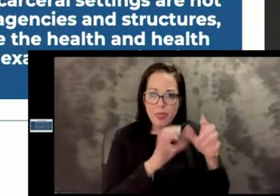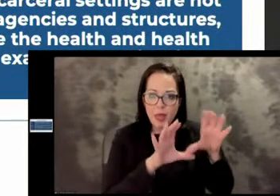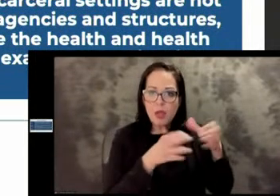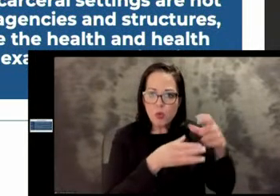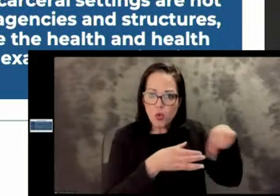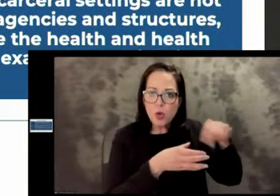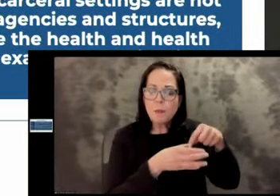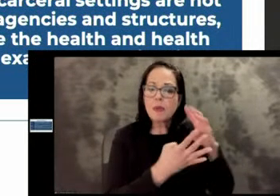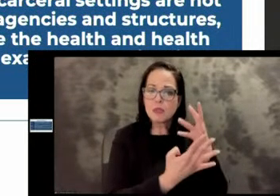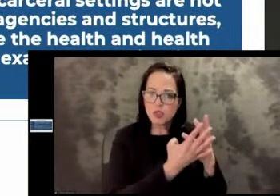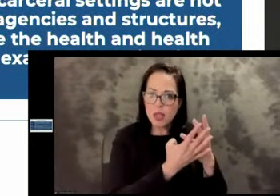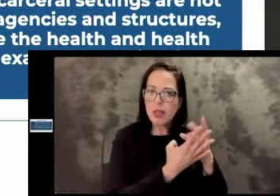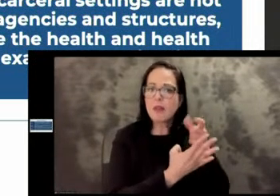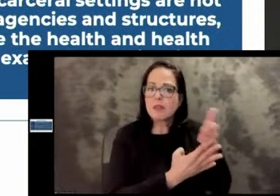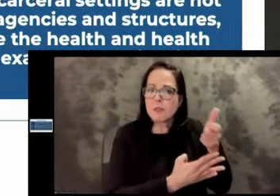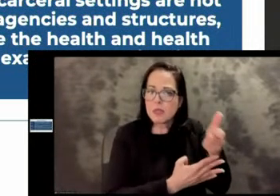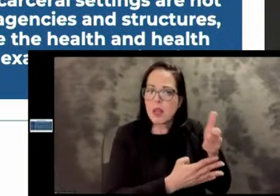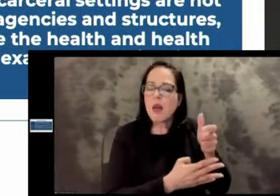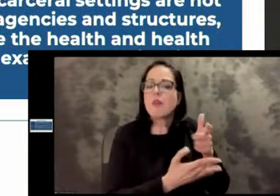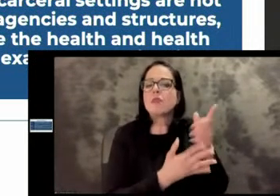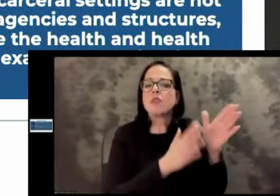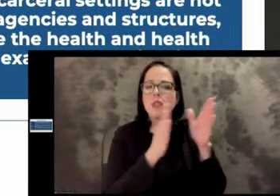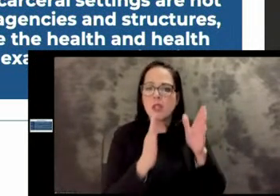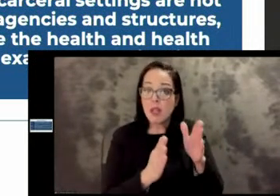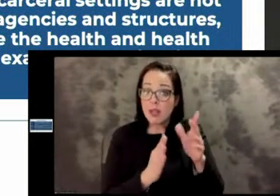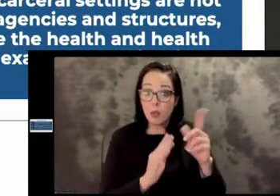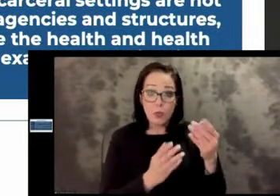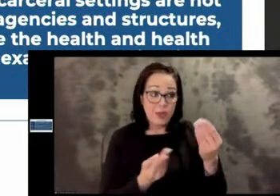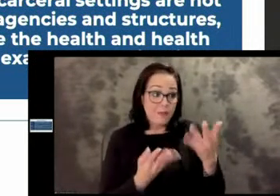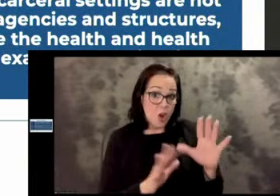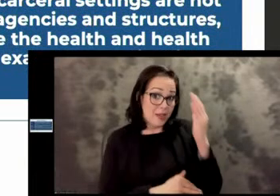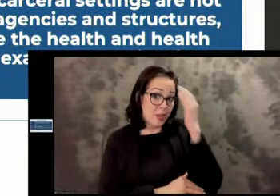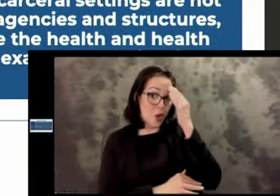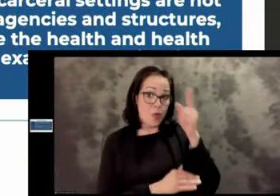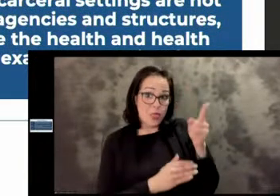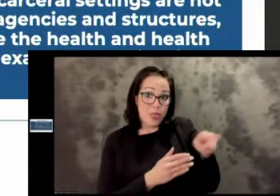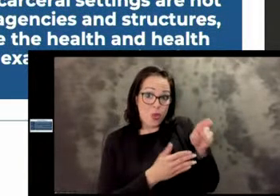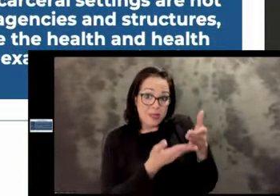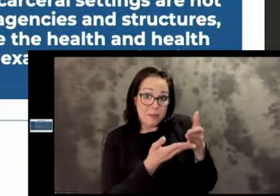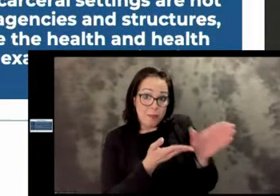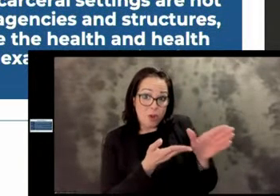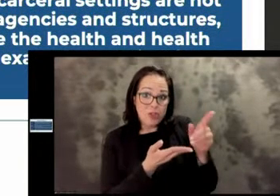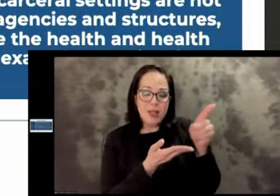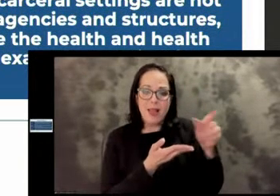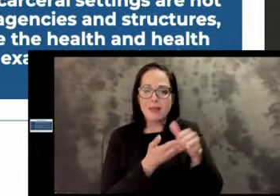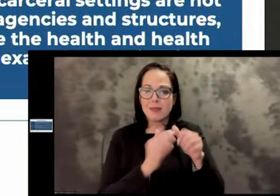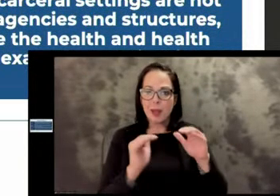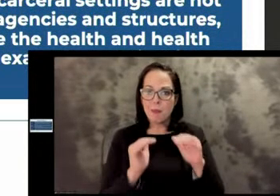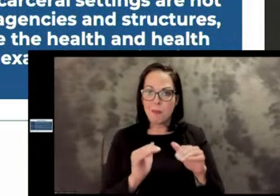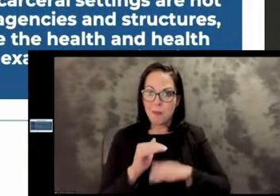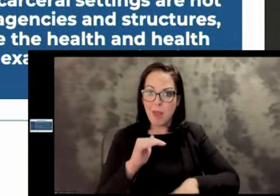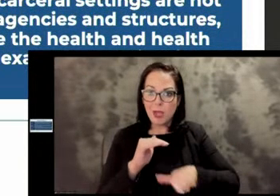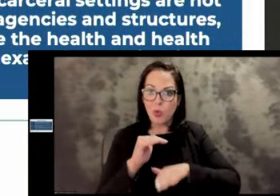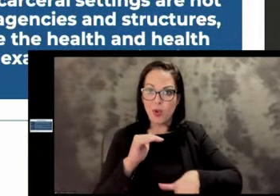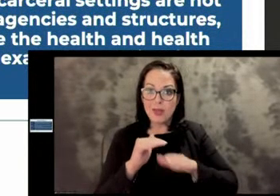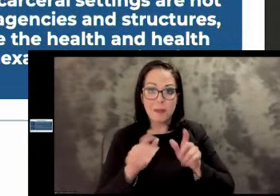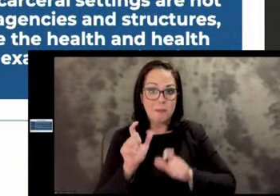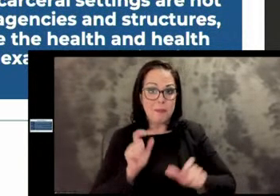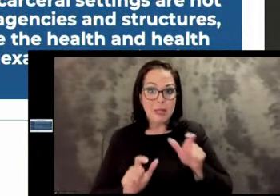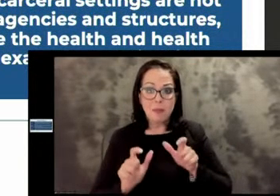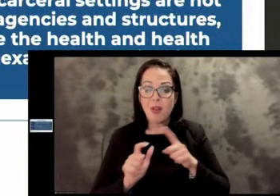carceral settings. And particularly, given that we know marginalized and minoritized people are